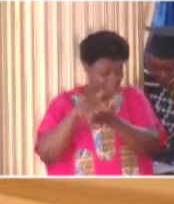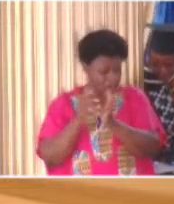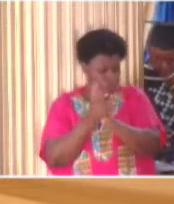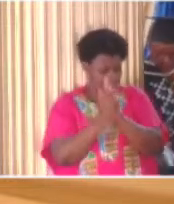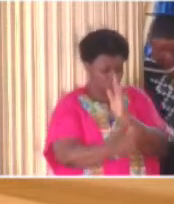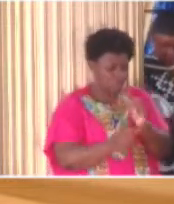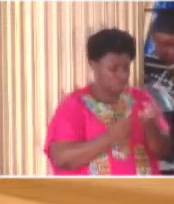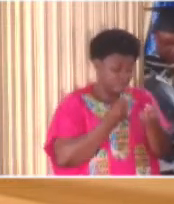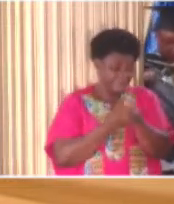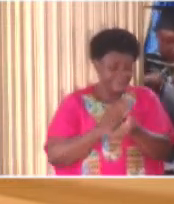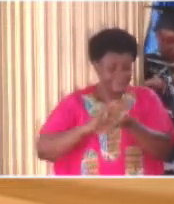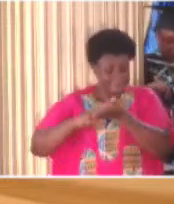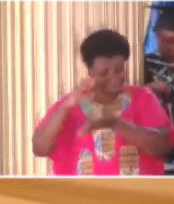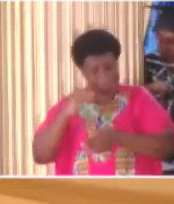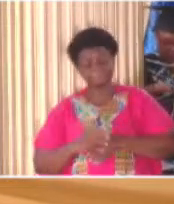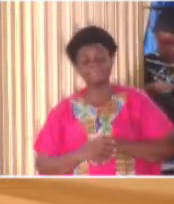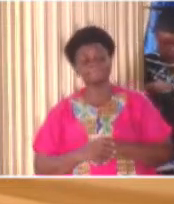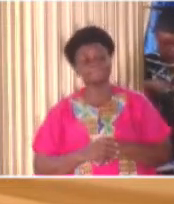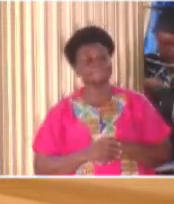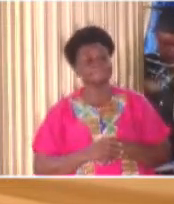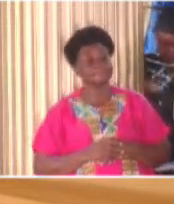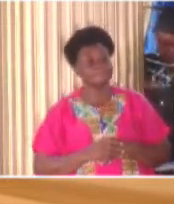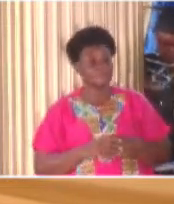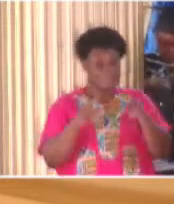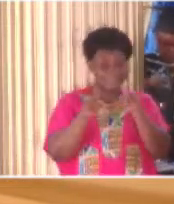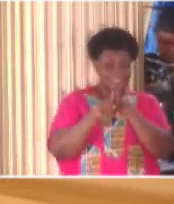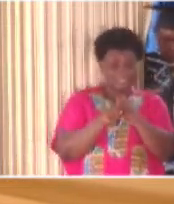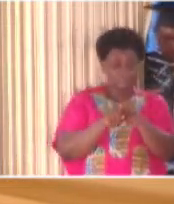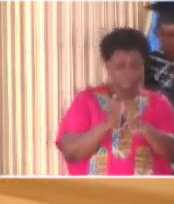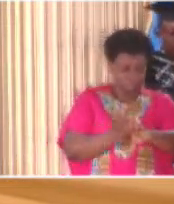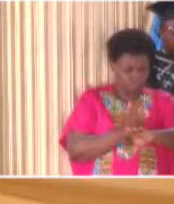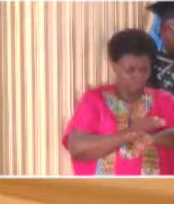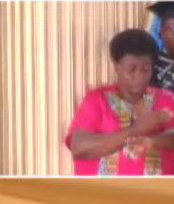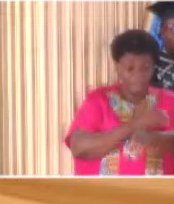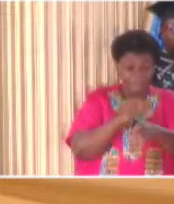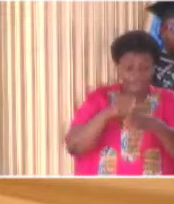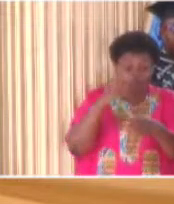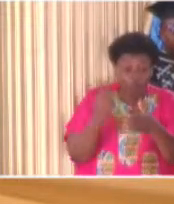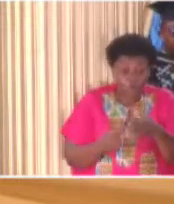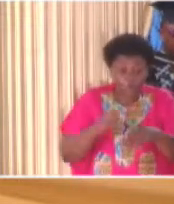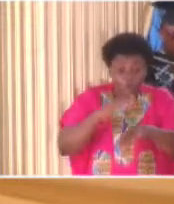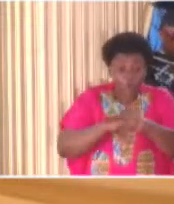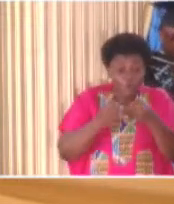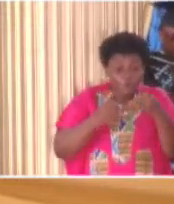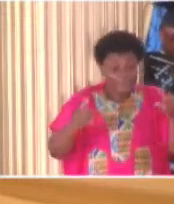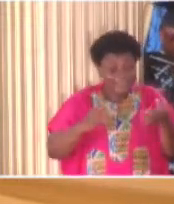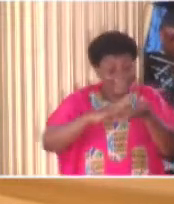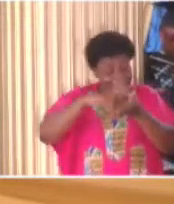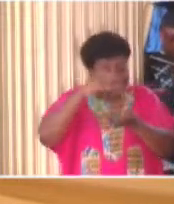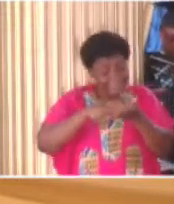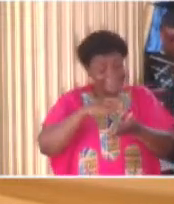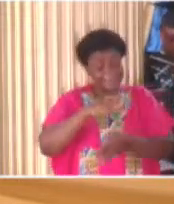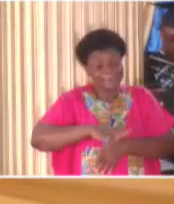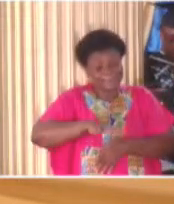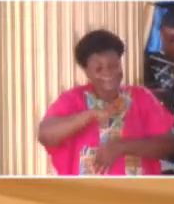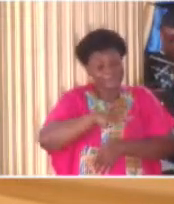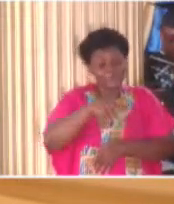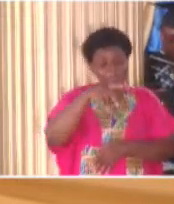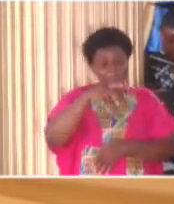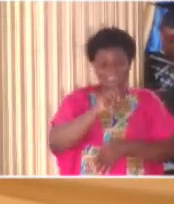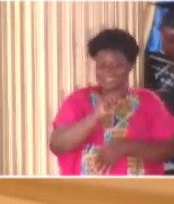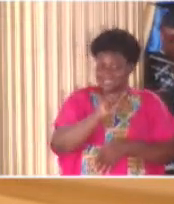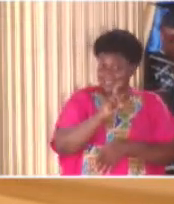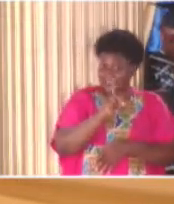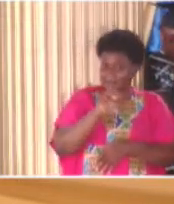support learning. We have also made progress in enhancing our online learning platforms. The Sakai